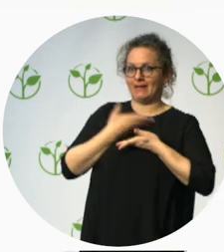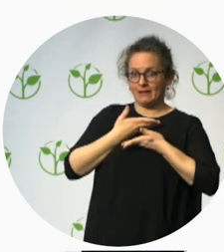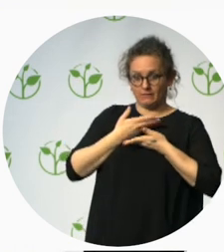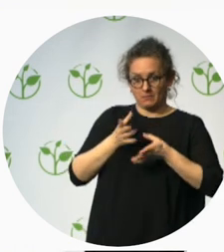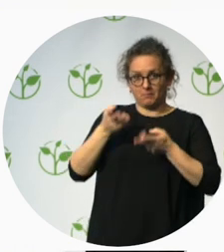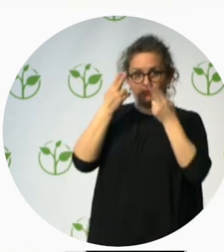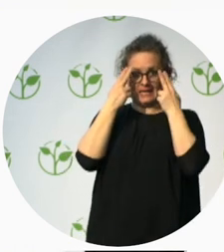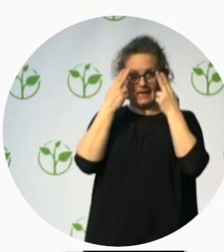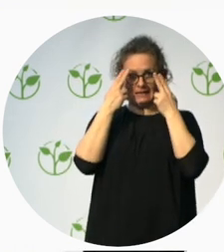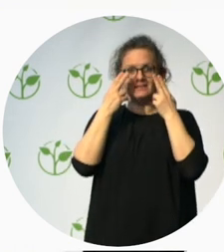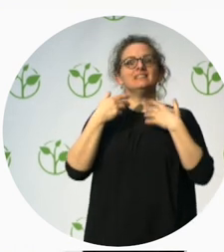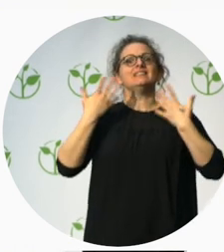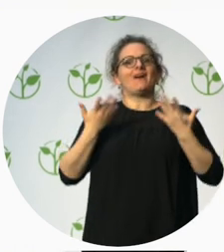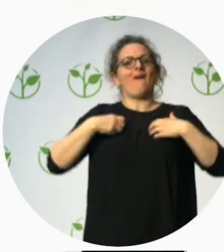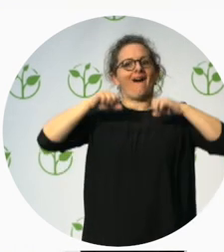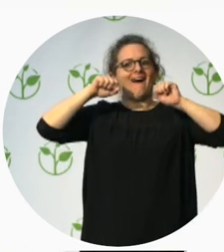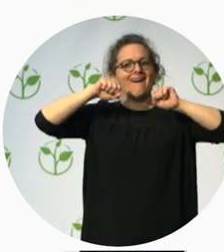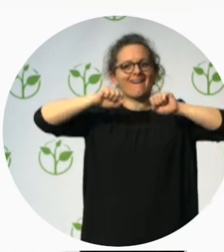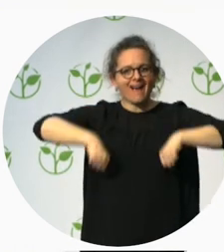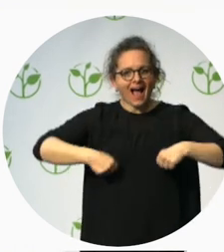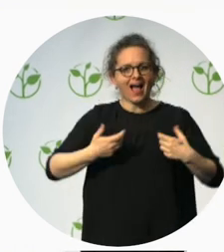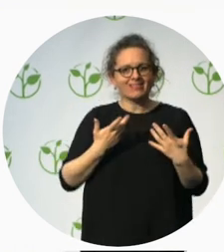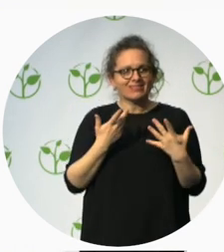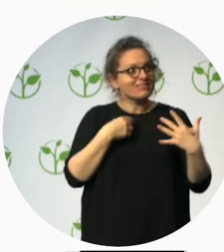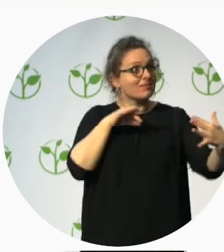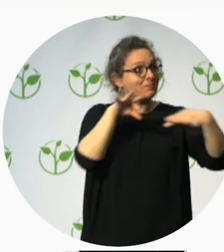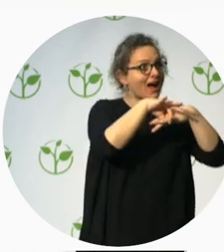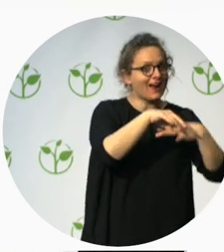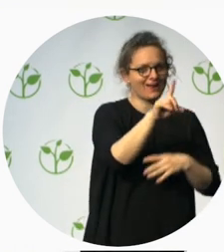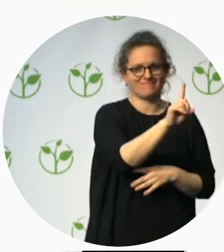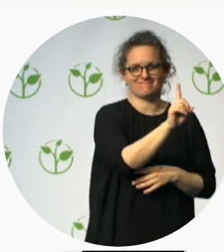Cool. They sent me to special school.